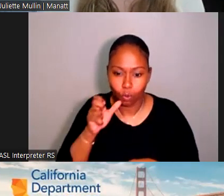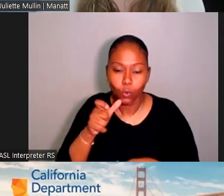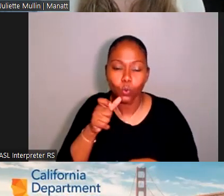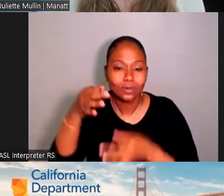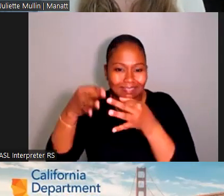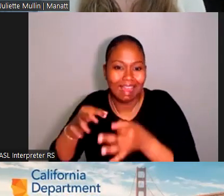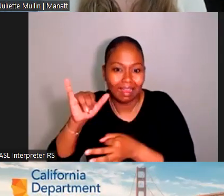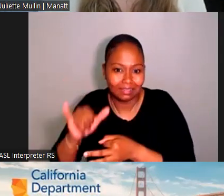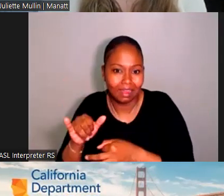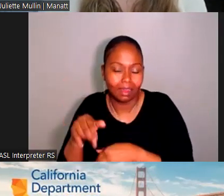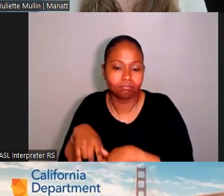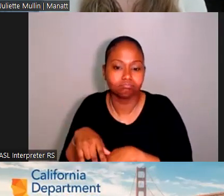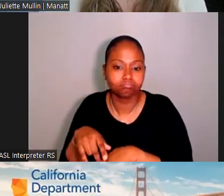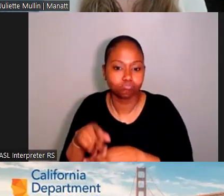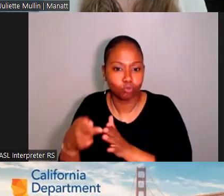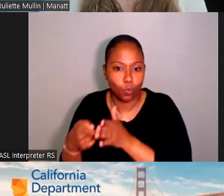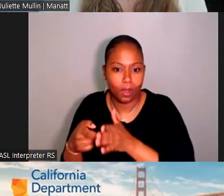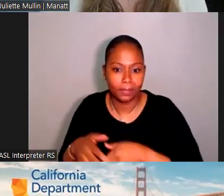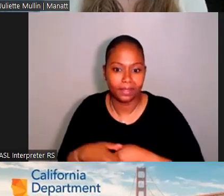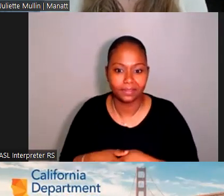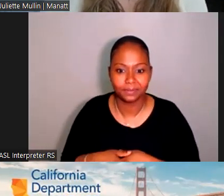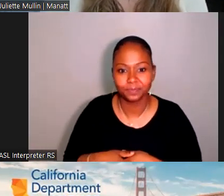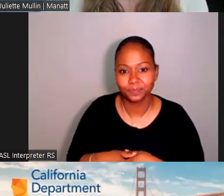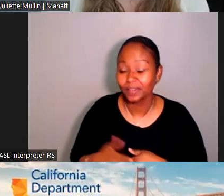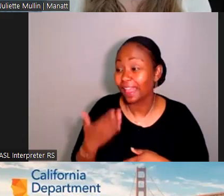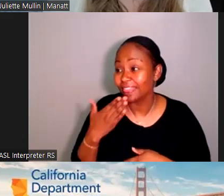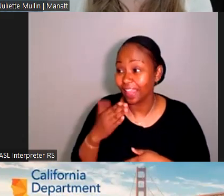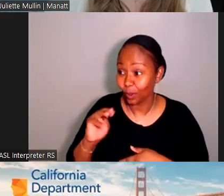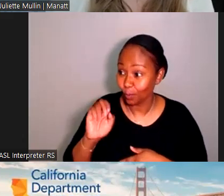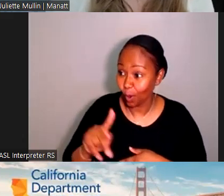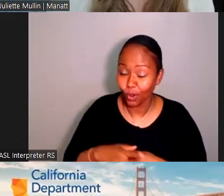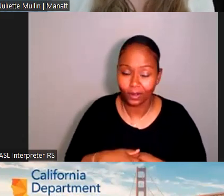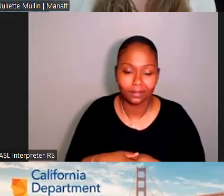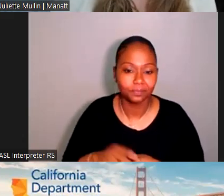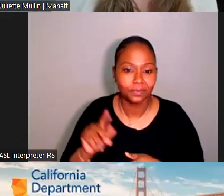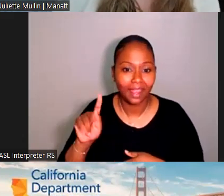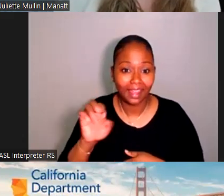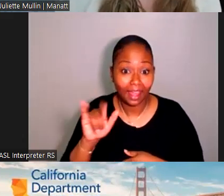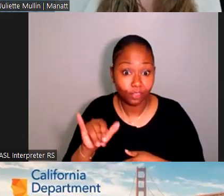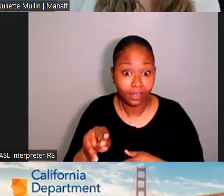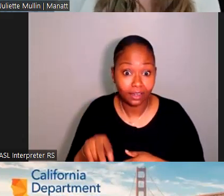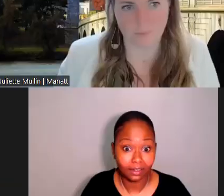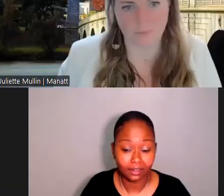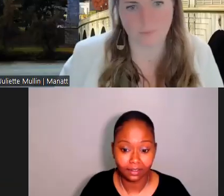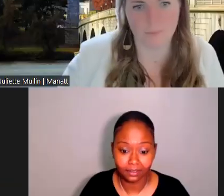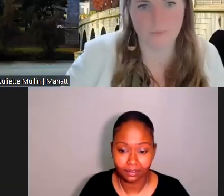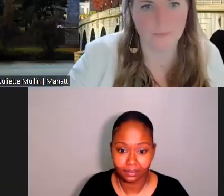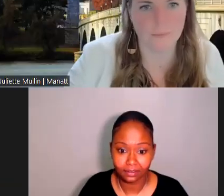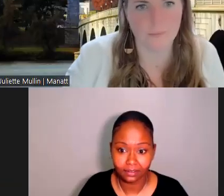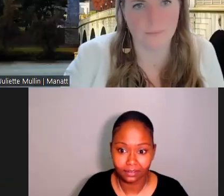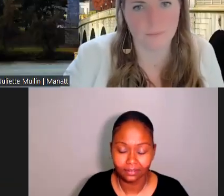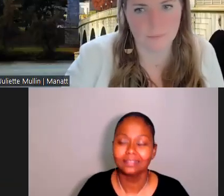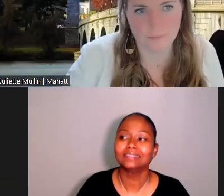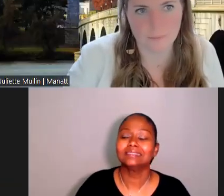Thank you for that comment, Mark. Catherine, See you raise your hand. Just